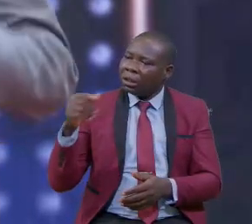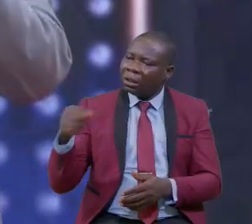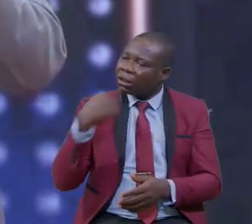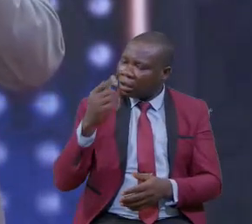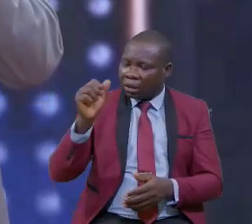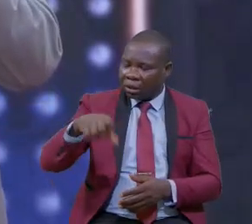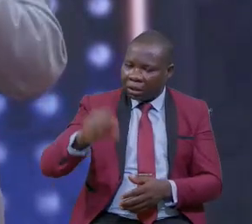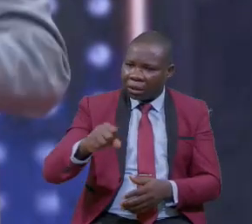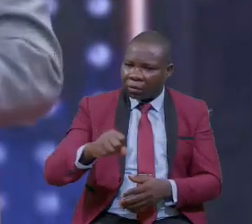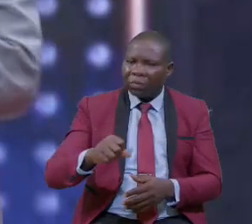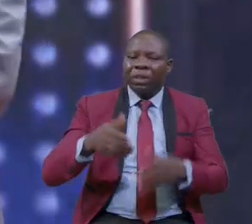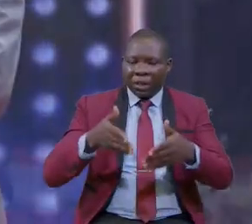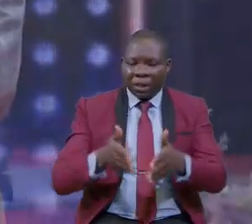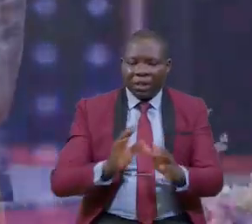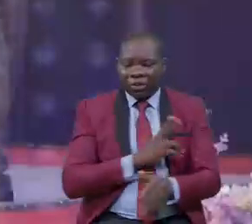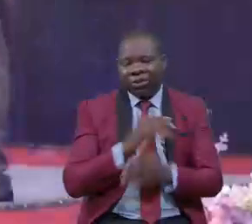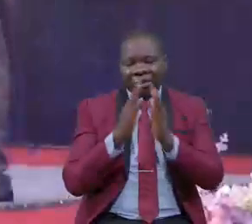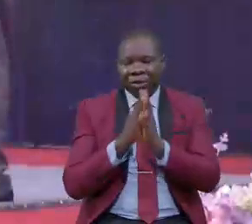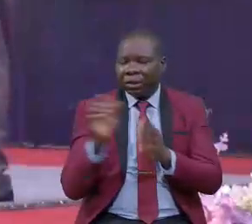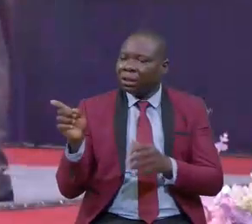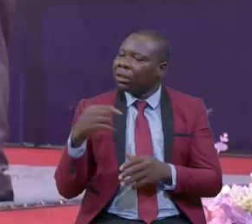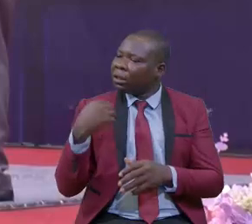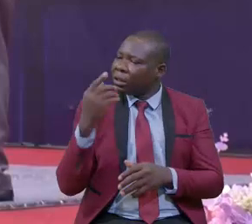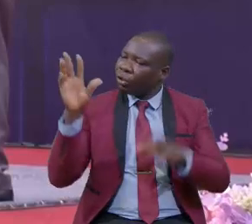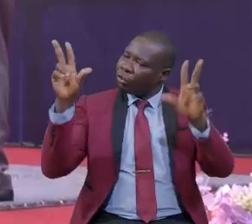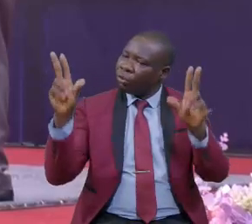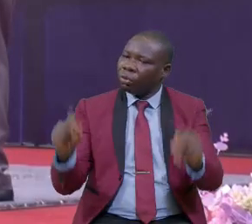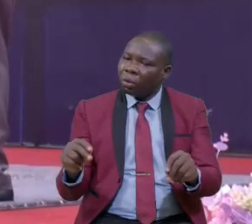things, immediately all my senses came back.